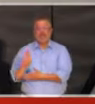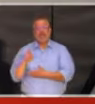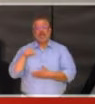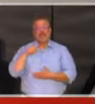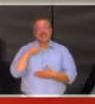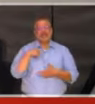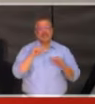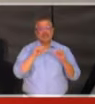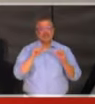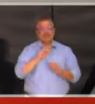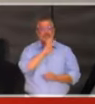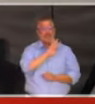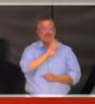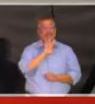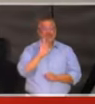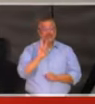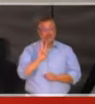this space.